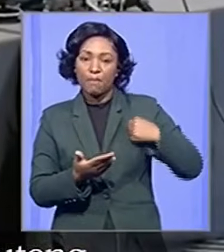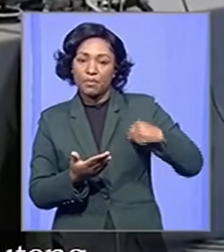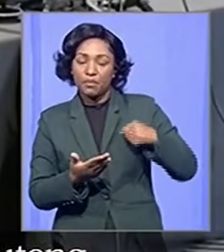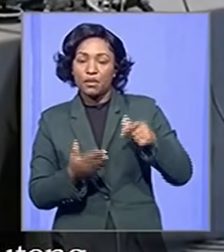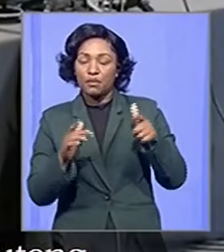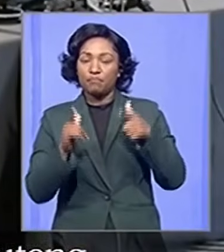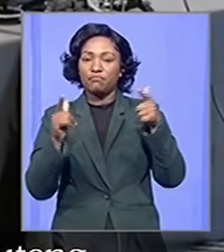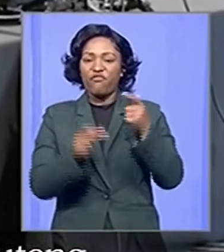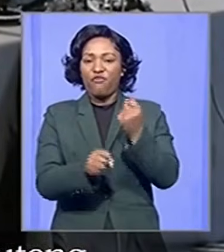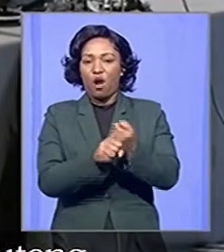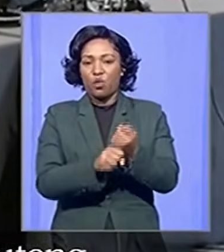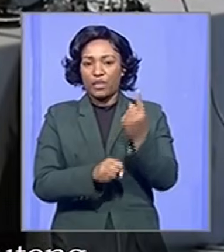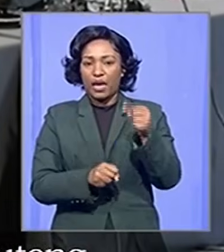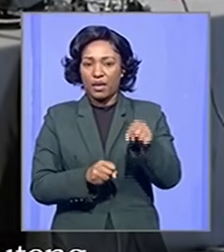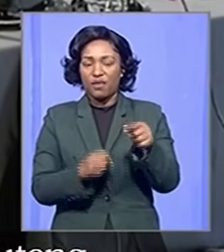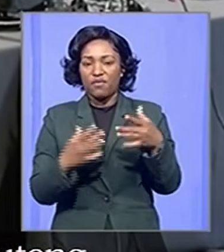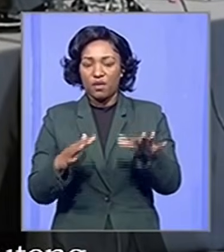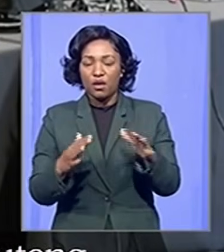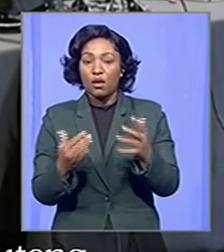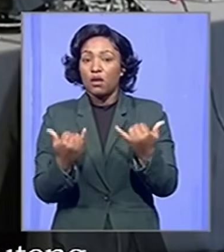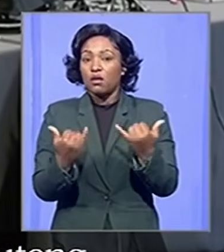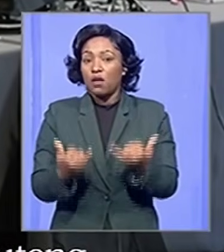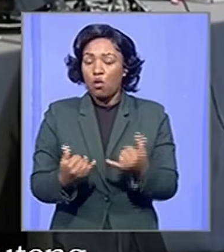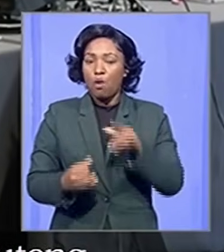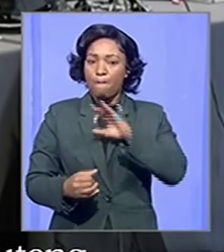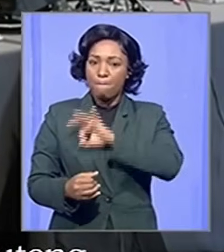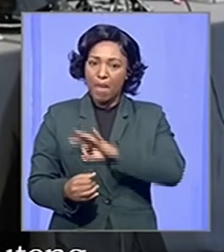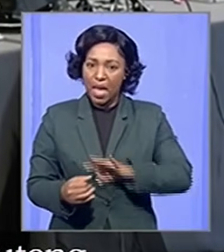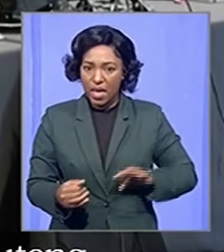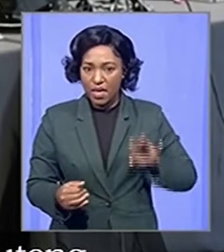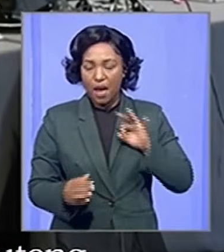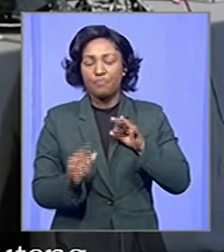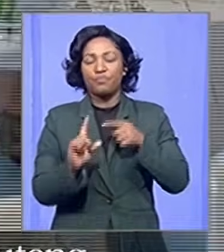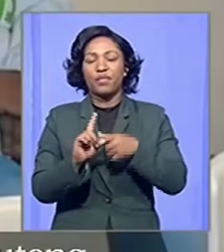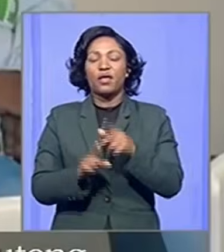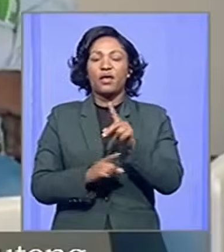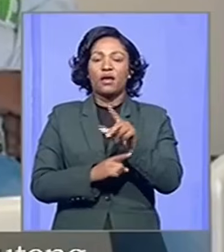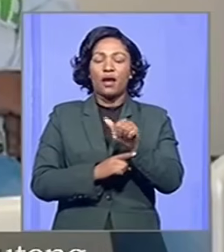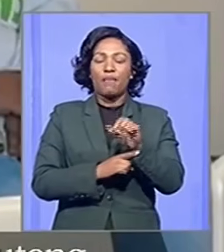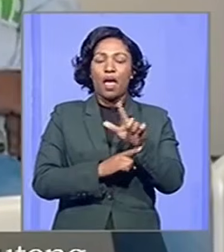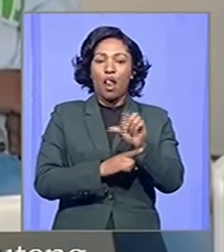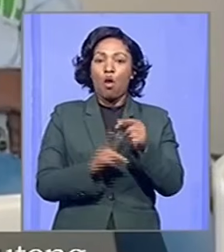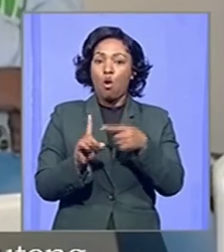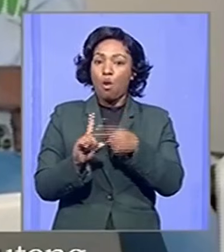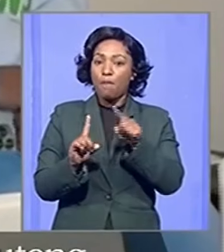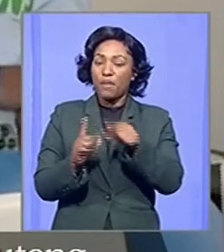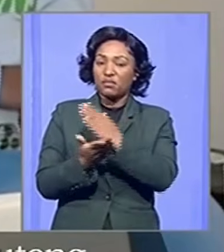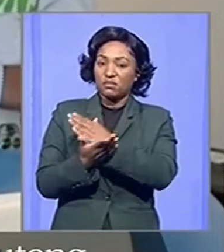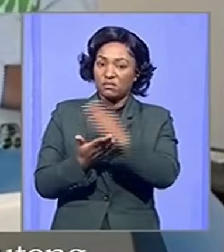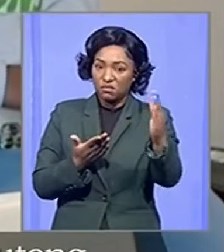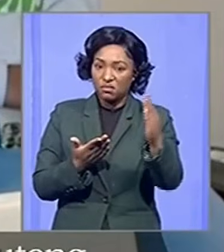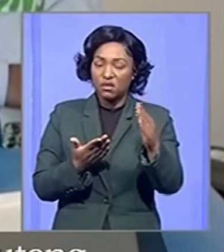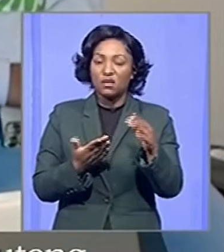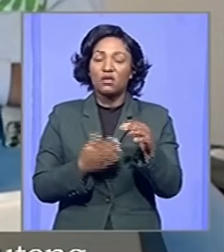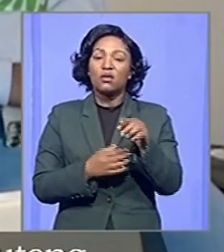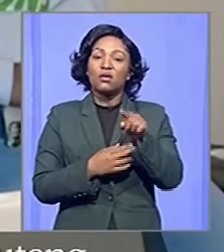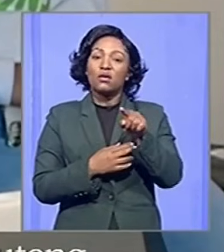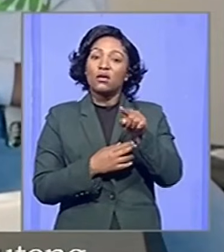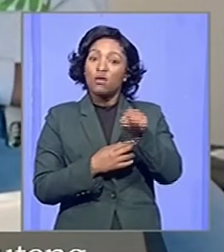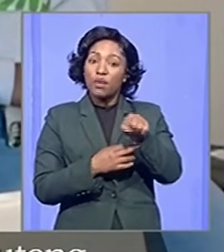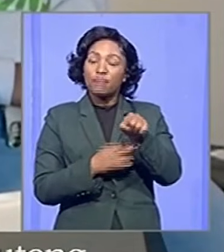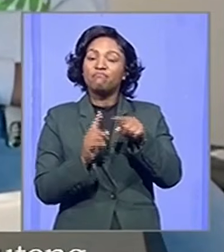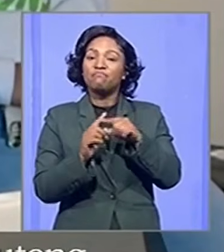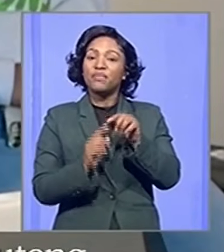ba Gauteng. O boetse o batla meyara Kabelo Gwamanda a tloswe mme ho kginwe nyollelo ya diranta tse 200